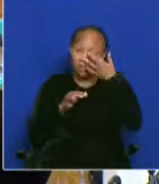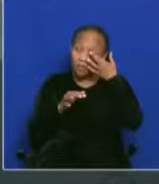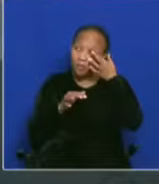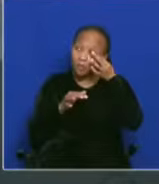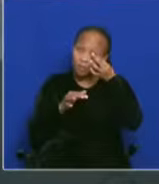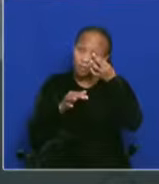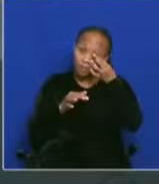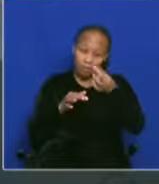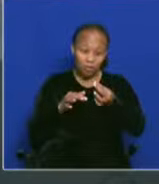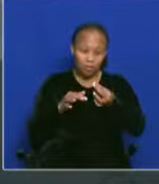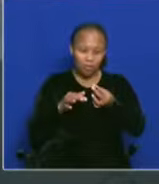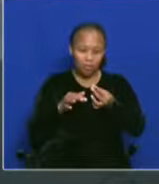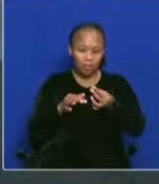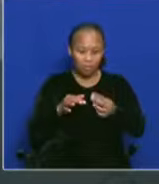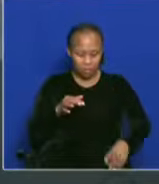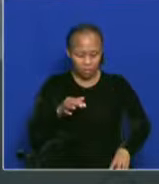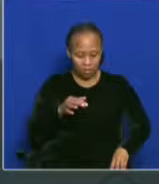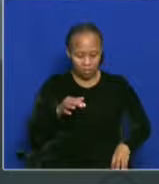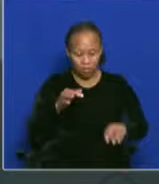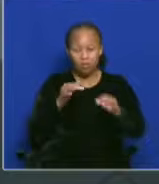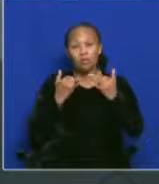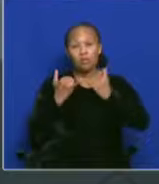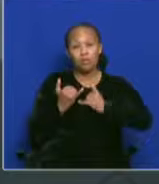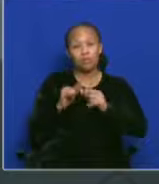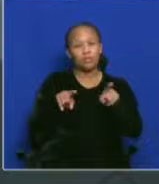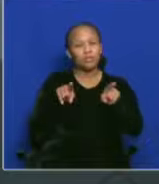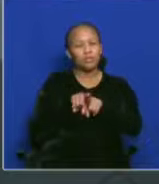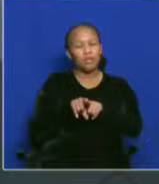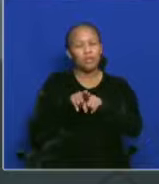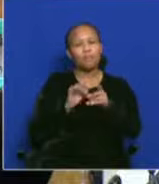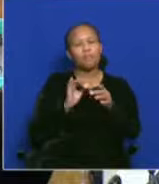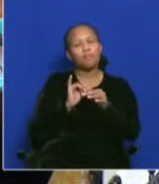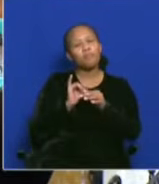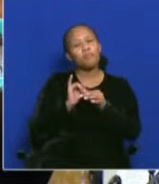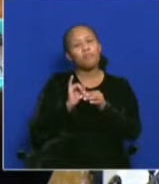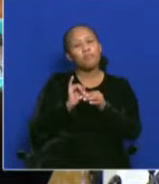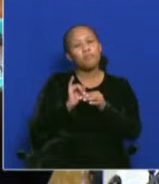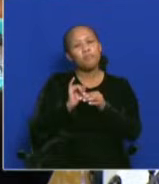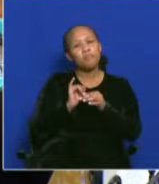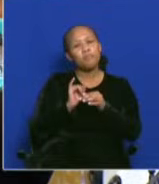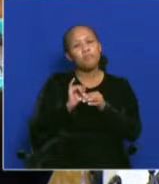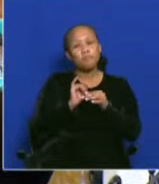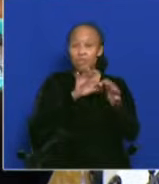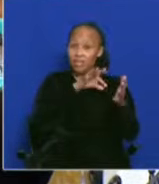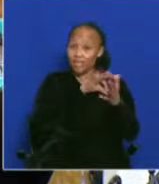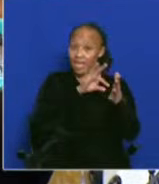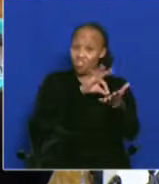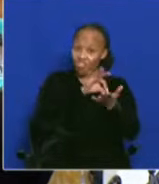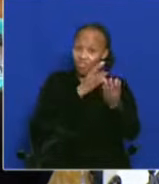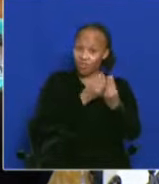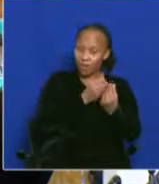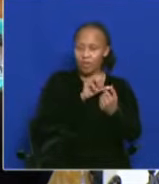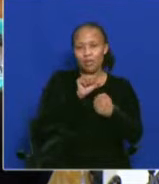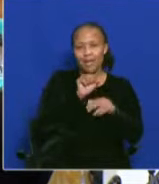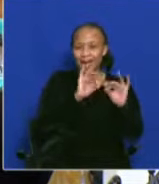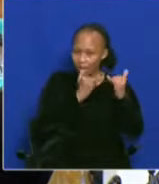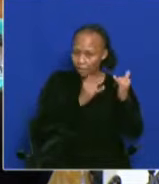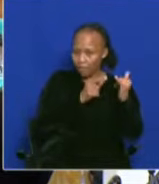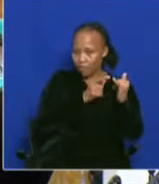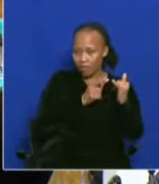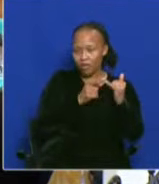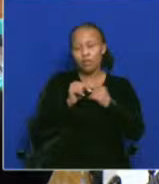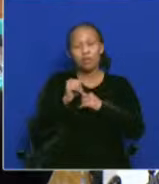Siberia, and the main overseer of this whole process is National Treasury.